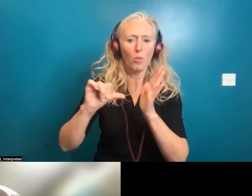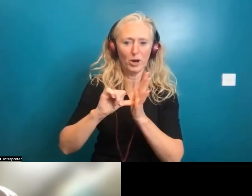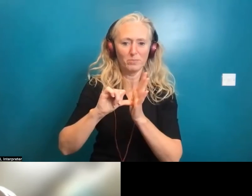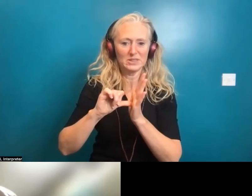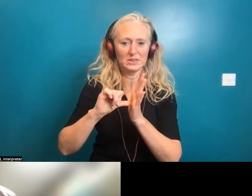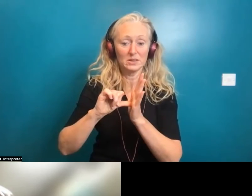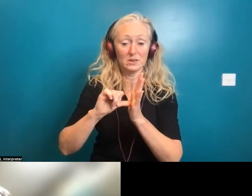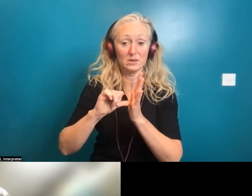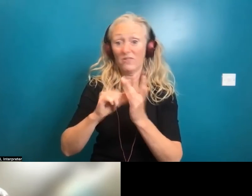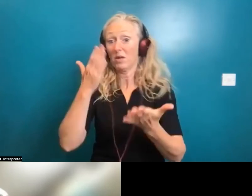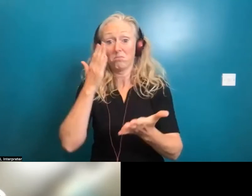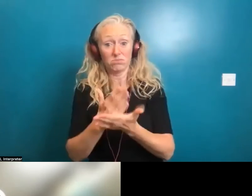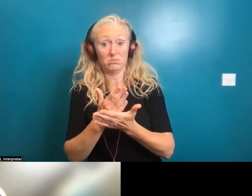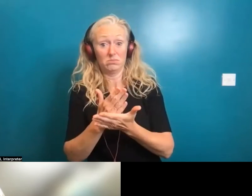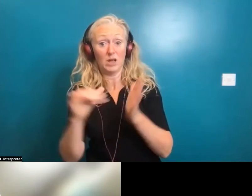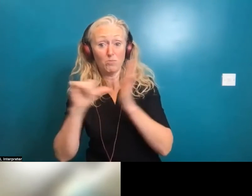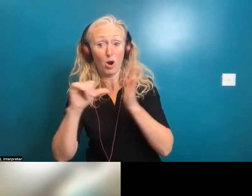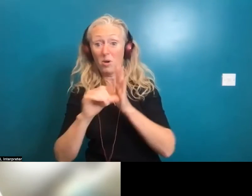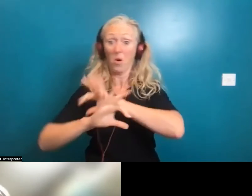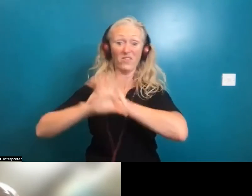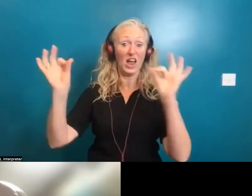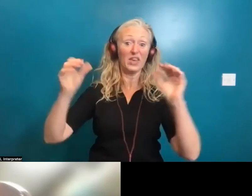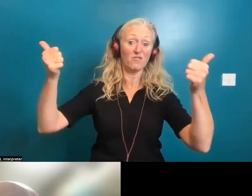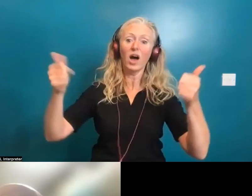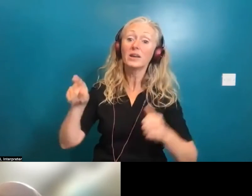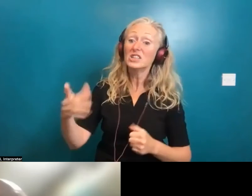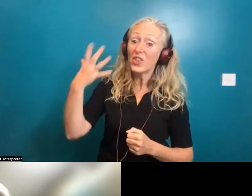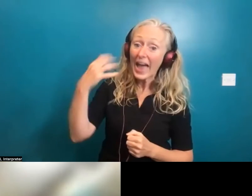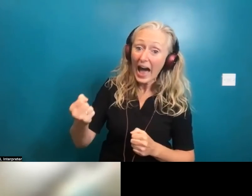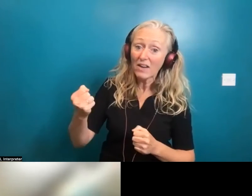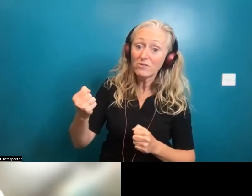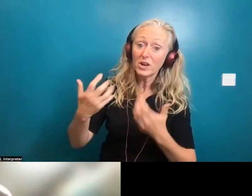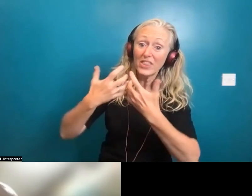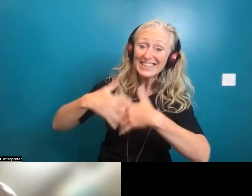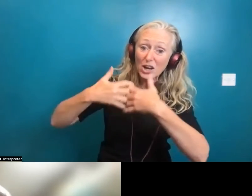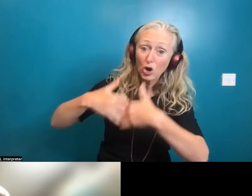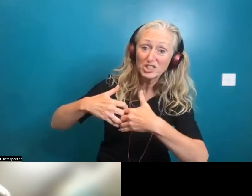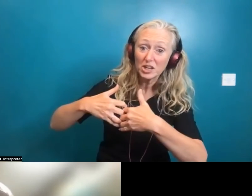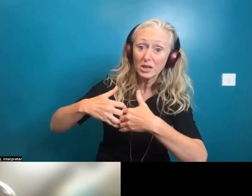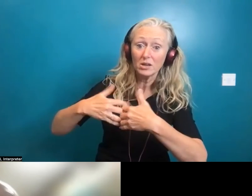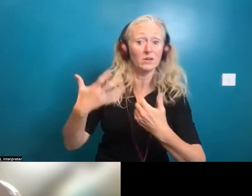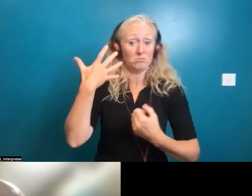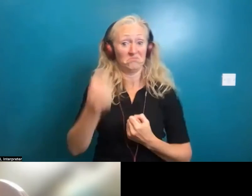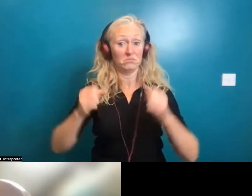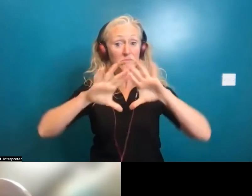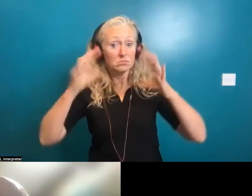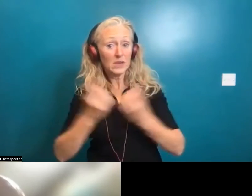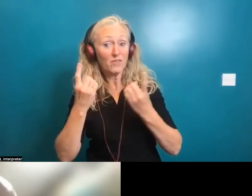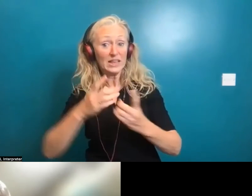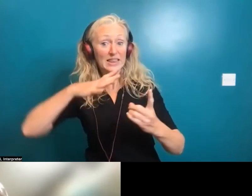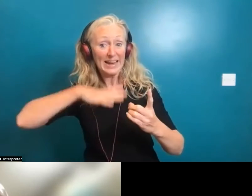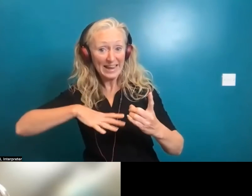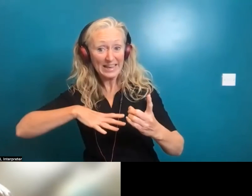are there any, are they coping admirably, have they got all the technology they need, all these things, anything that will therefore then help me to